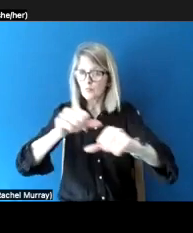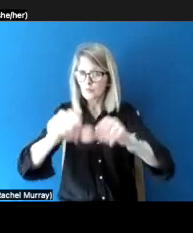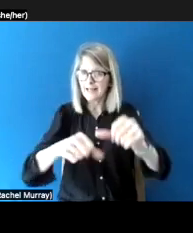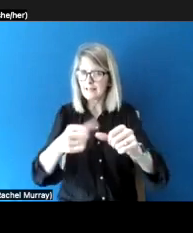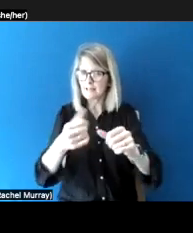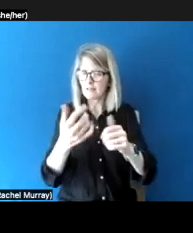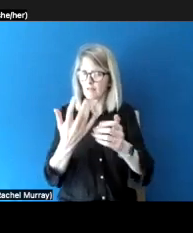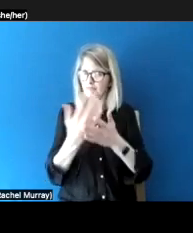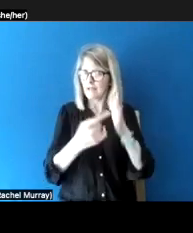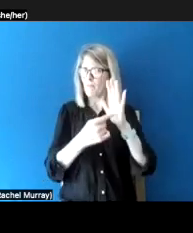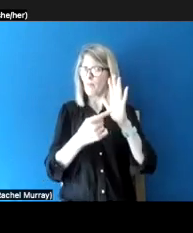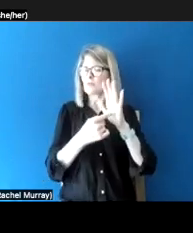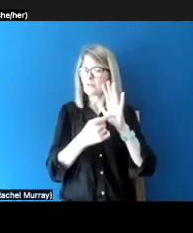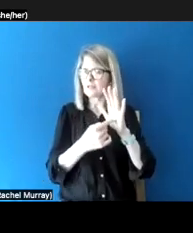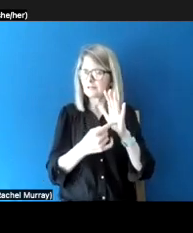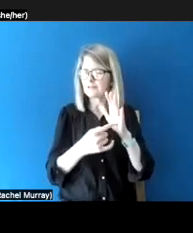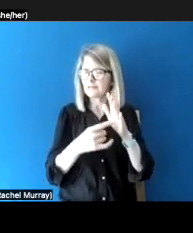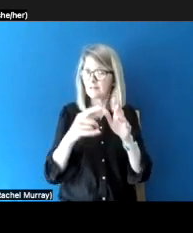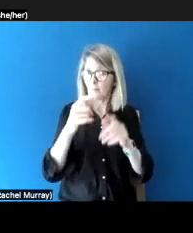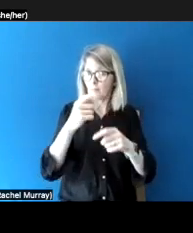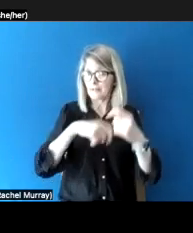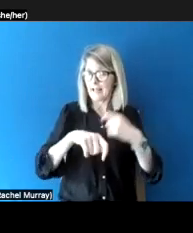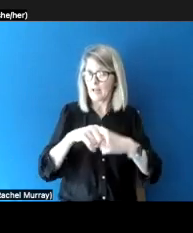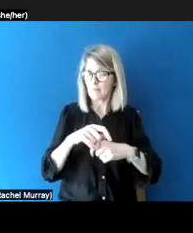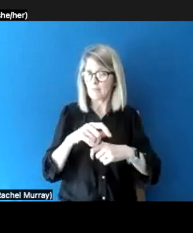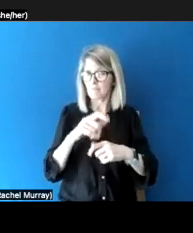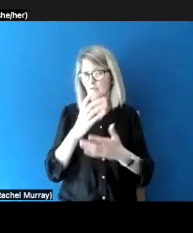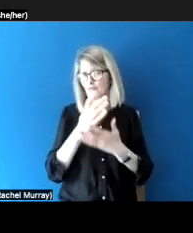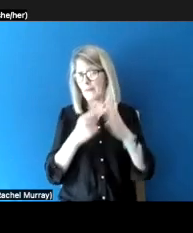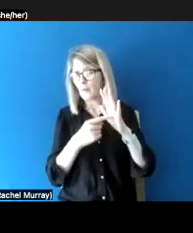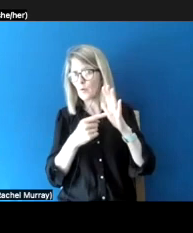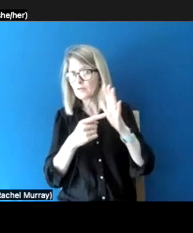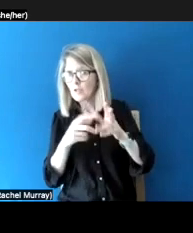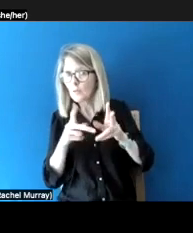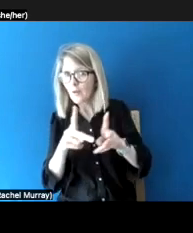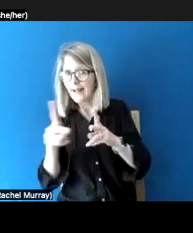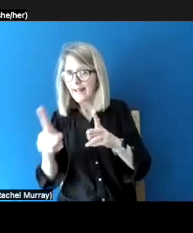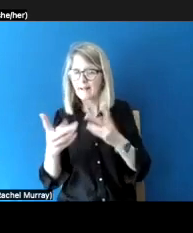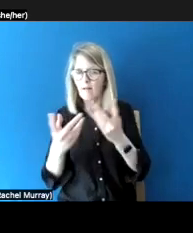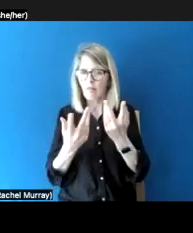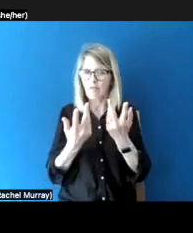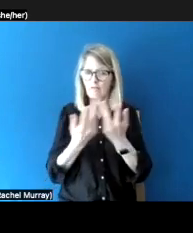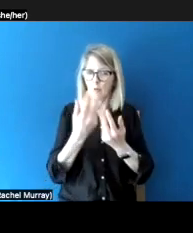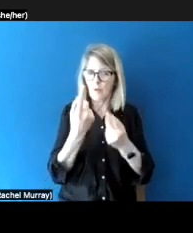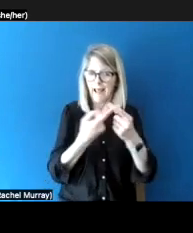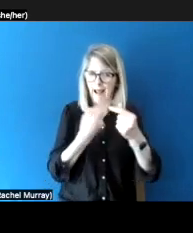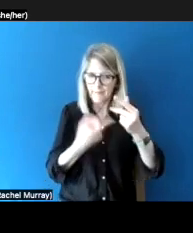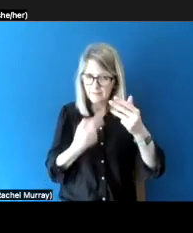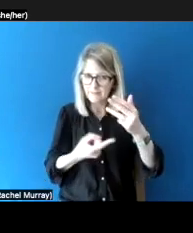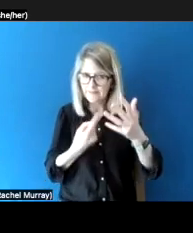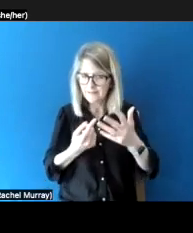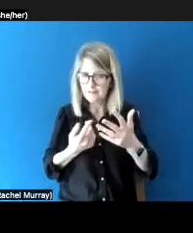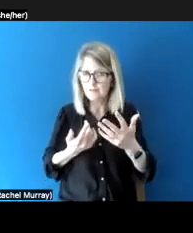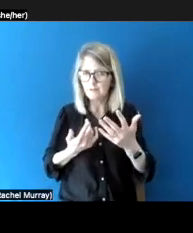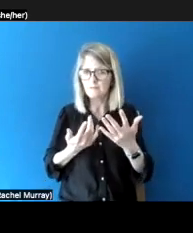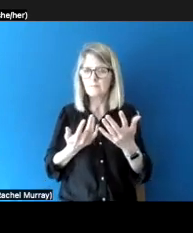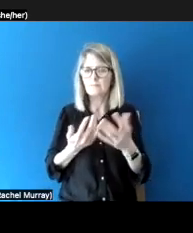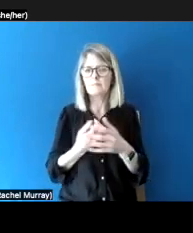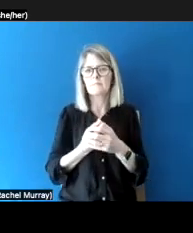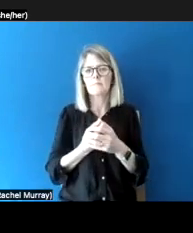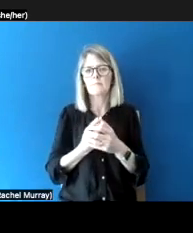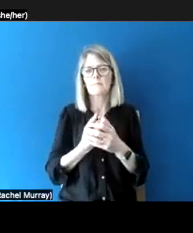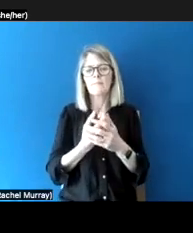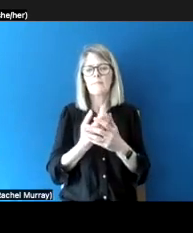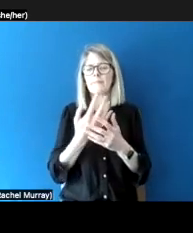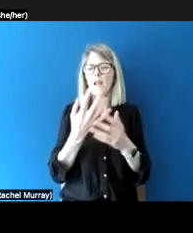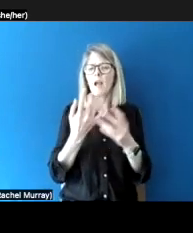through which these elements were delivered. And of course, another key aspect